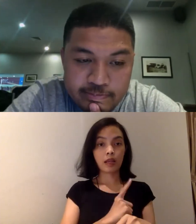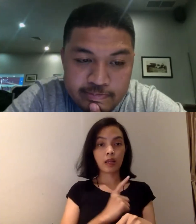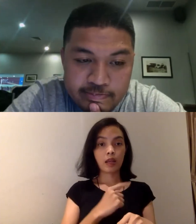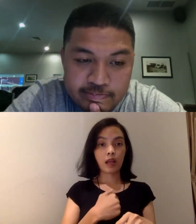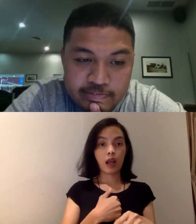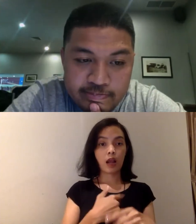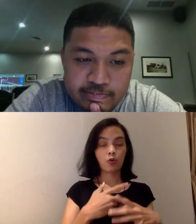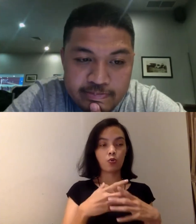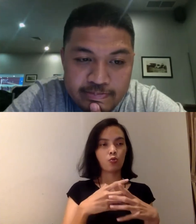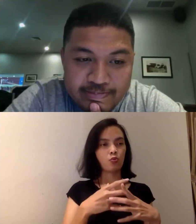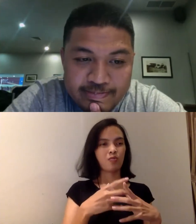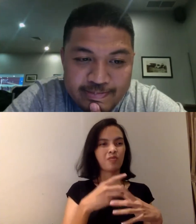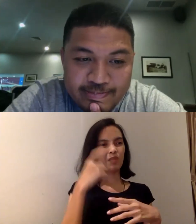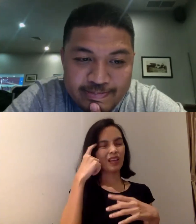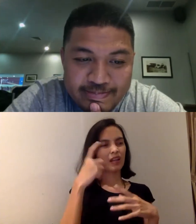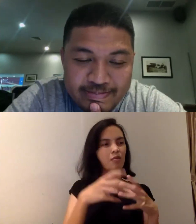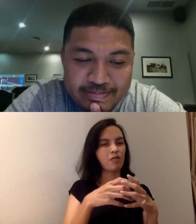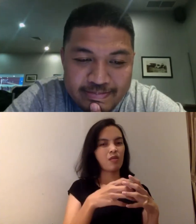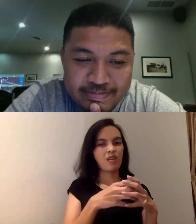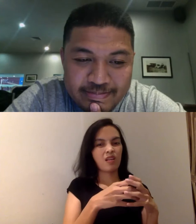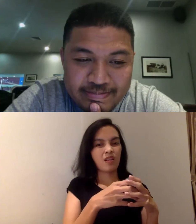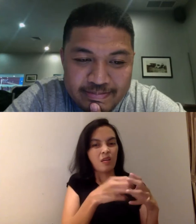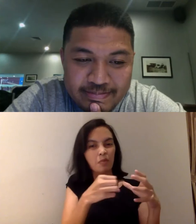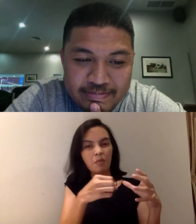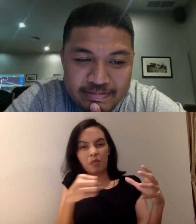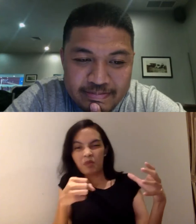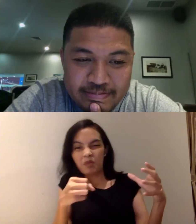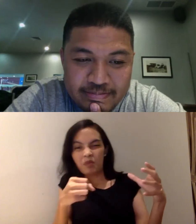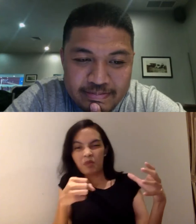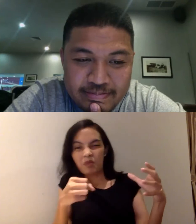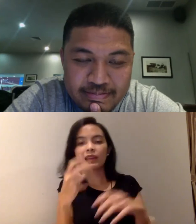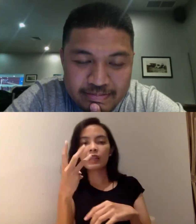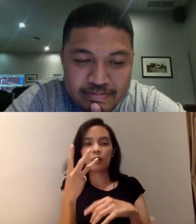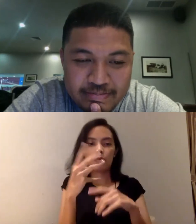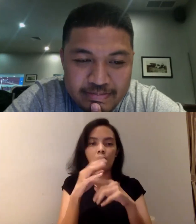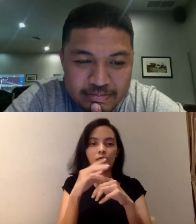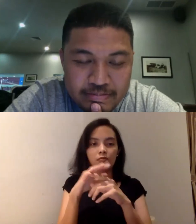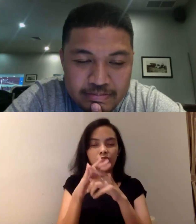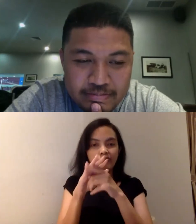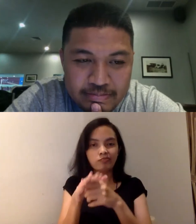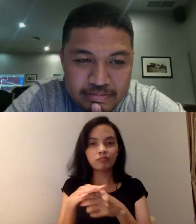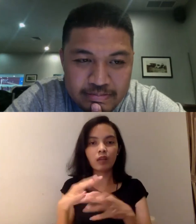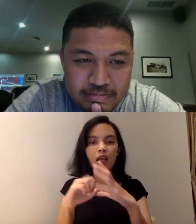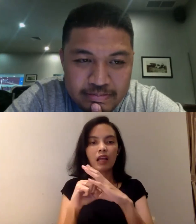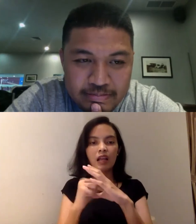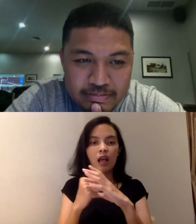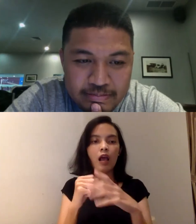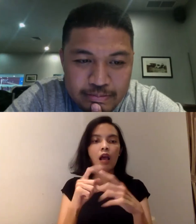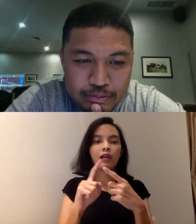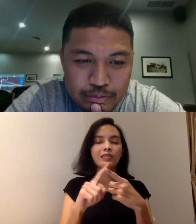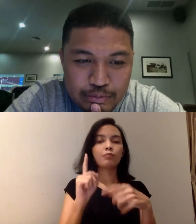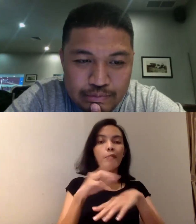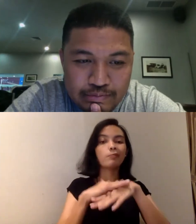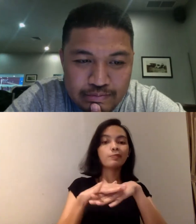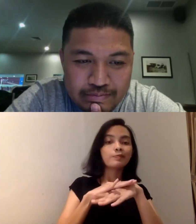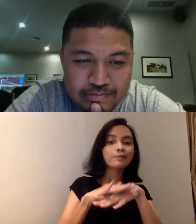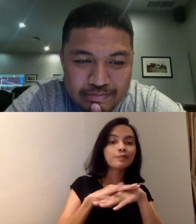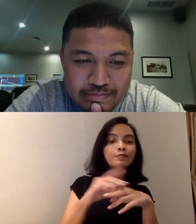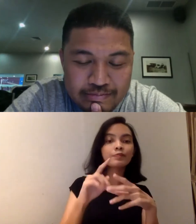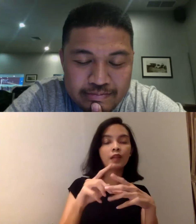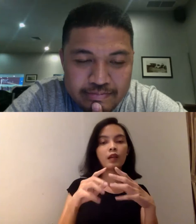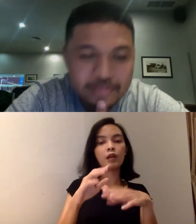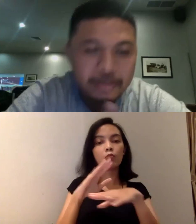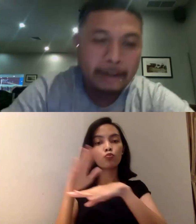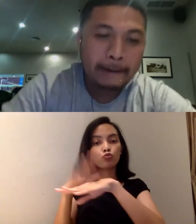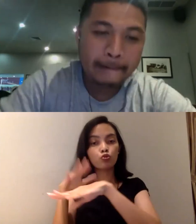minority, I guess, in Indonesia, by religion, by race, by tribe, ethnicity as well,